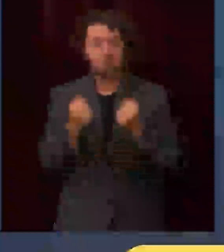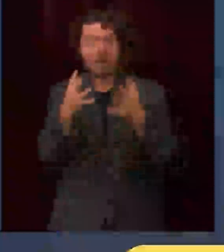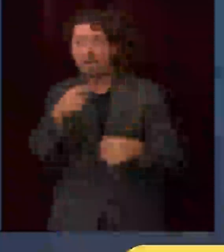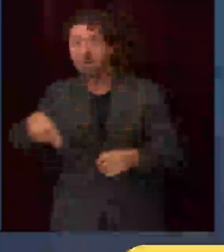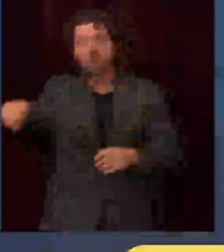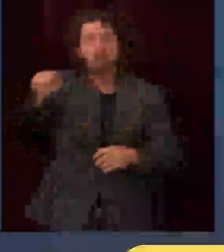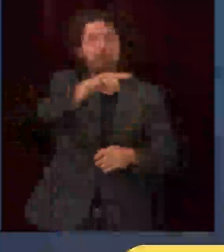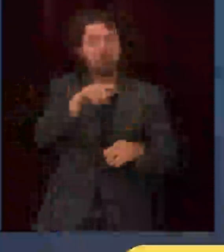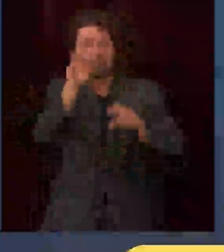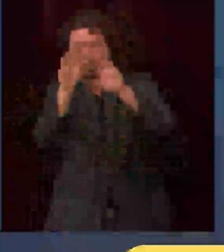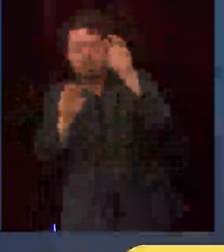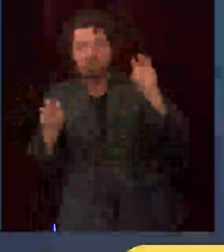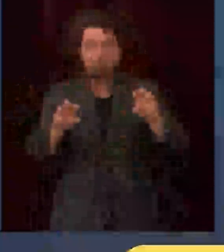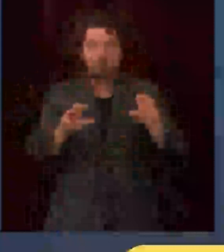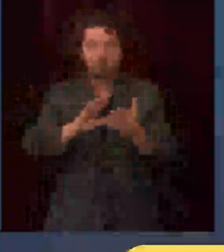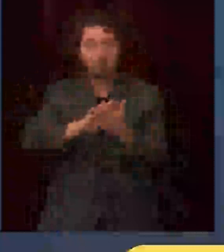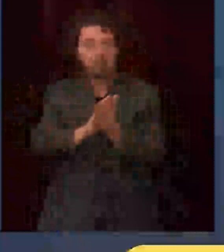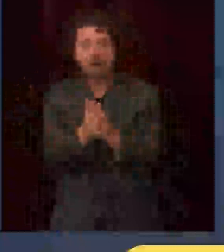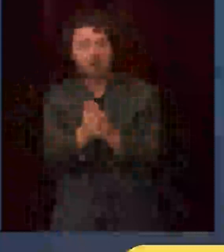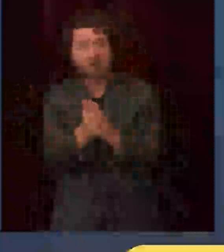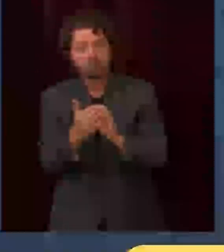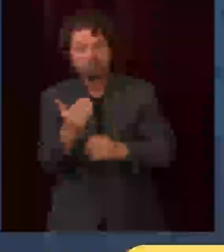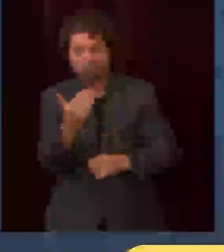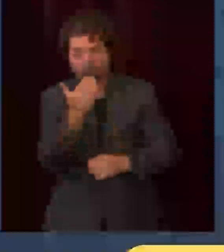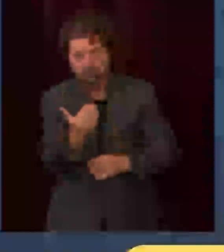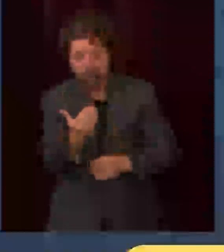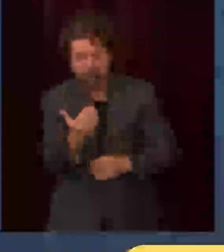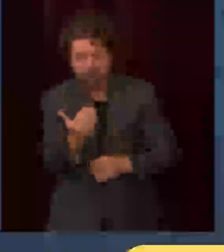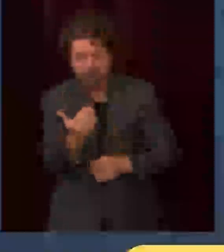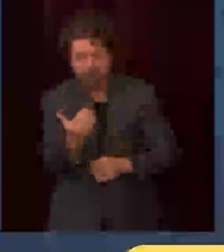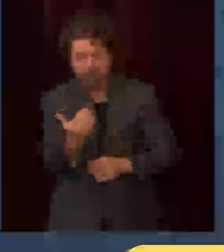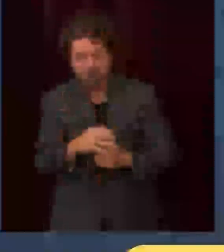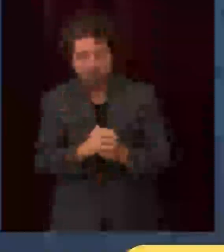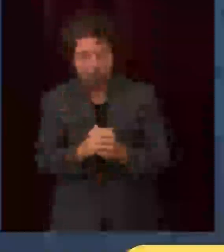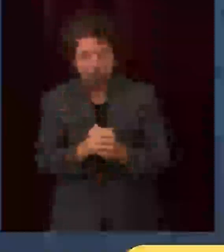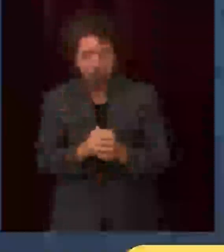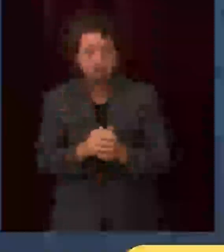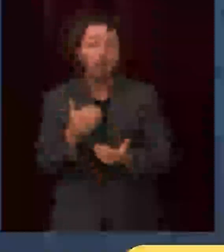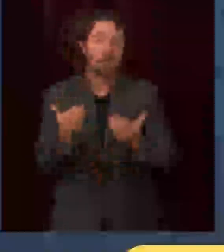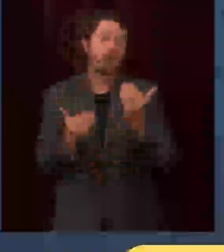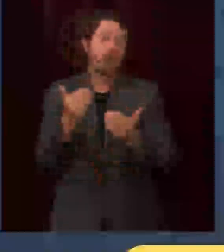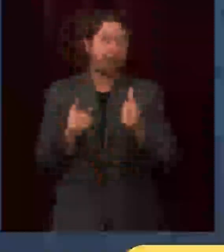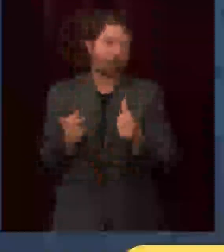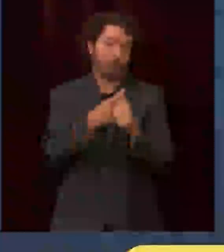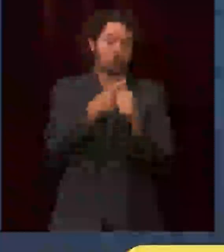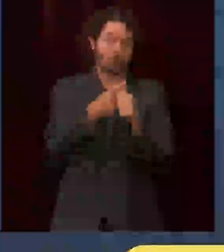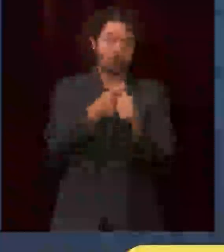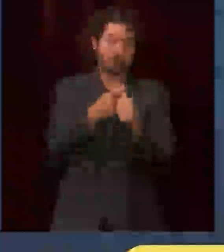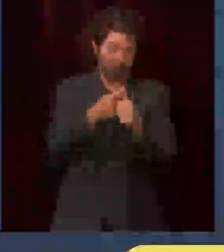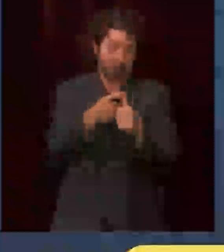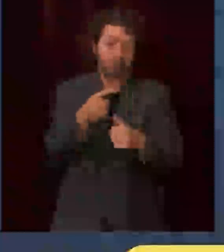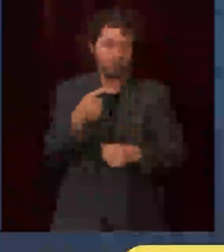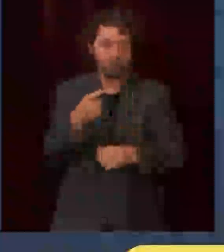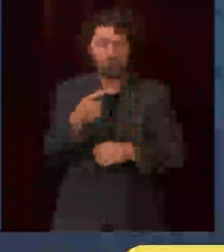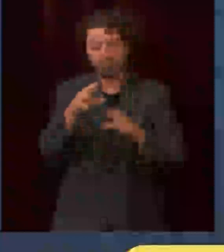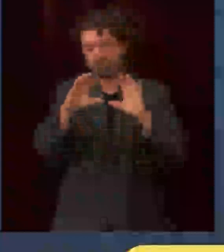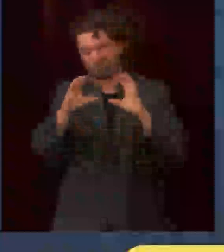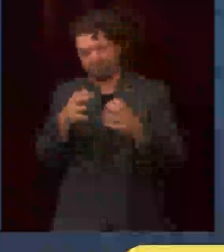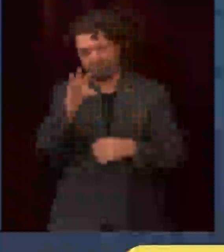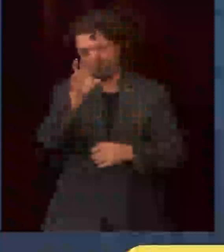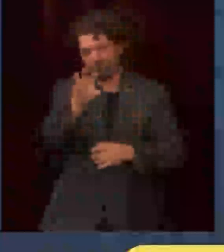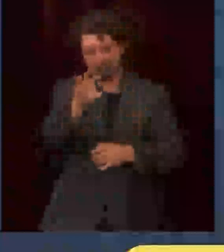3rd. The Secretary of Health will use these same metrics for a county to be eligible to move to phase